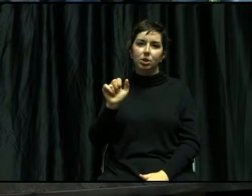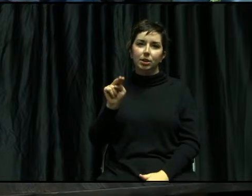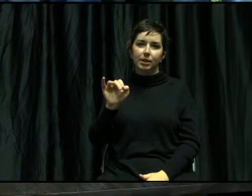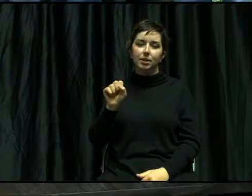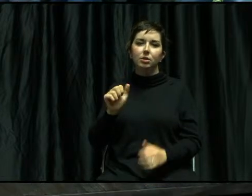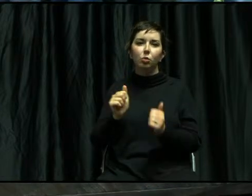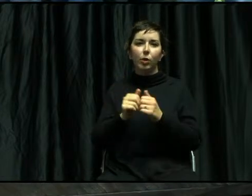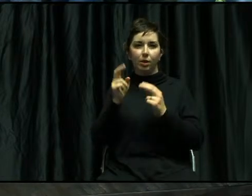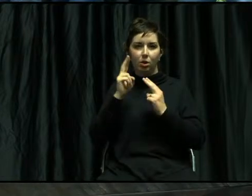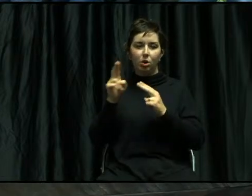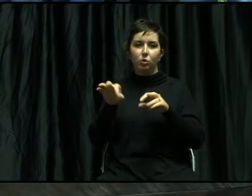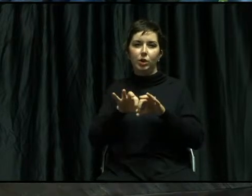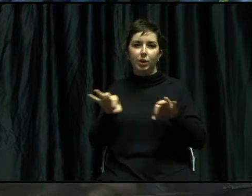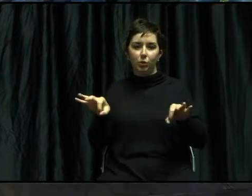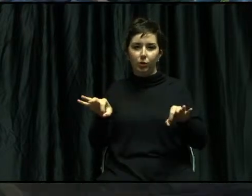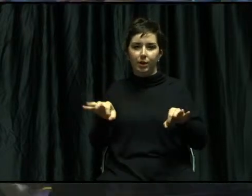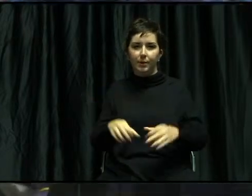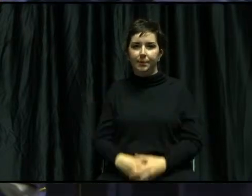degree.